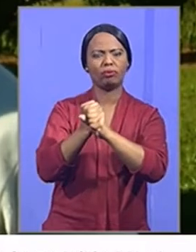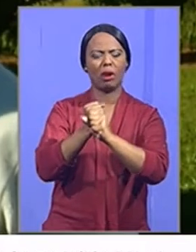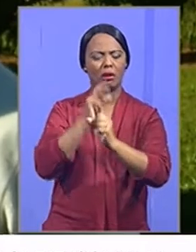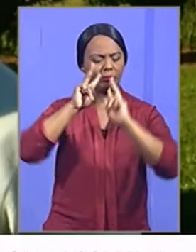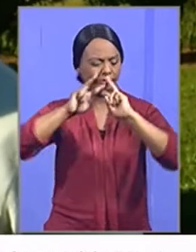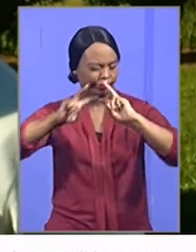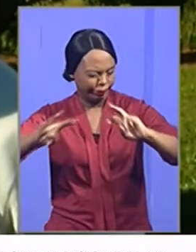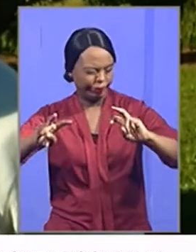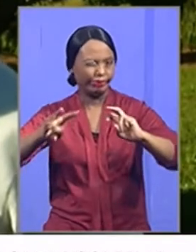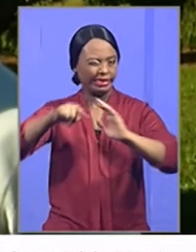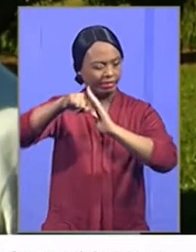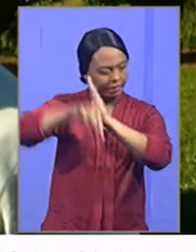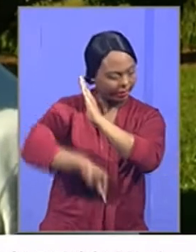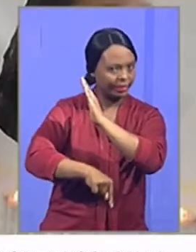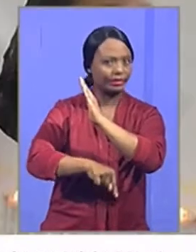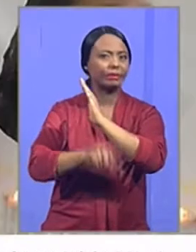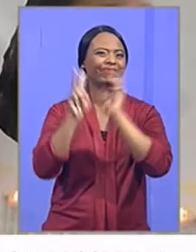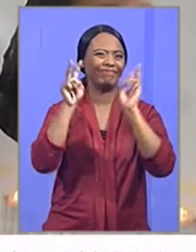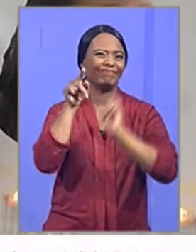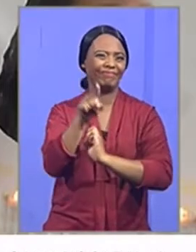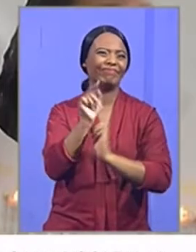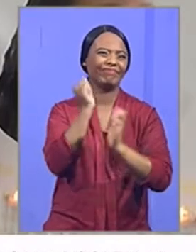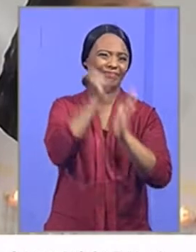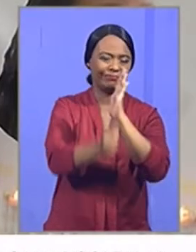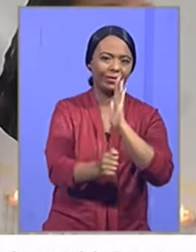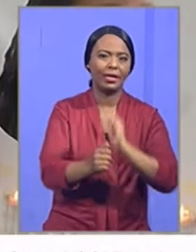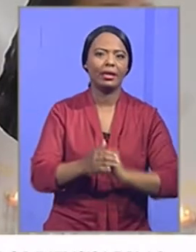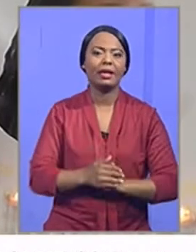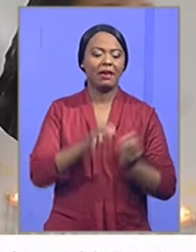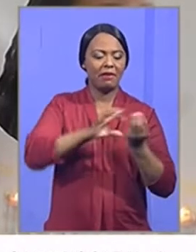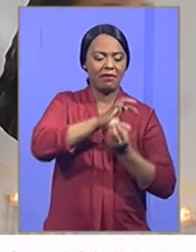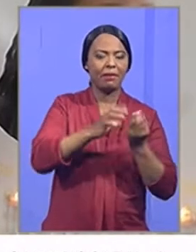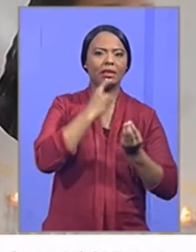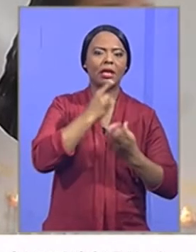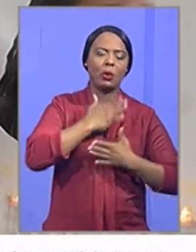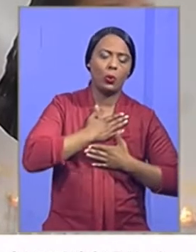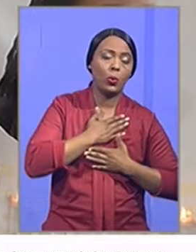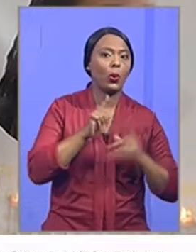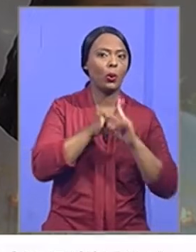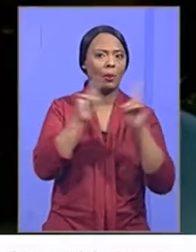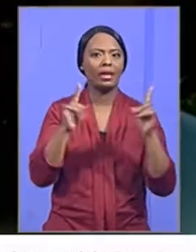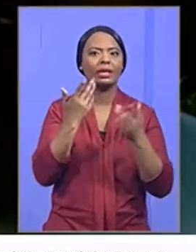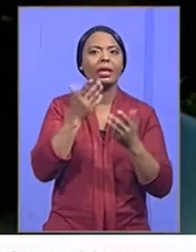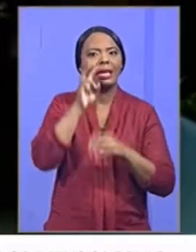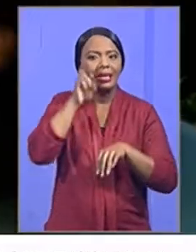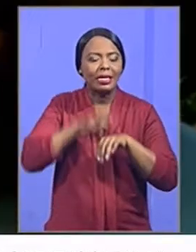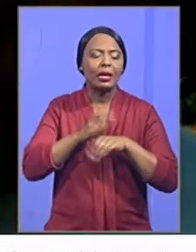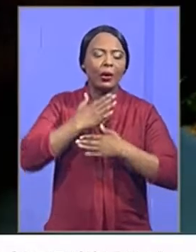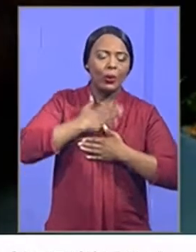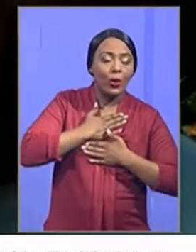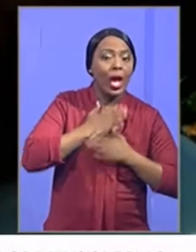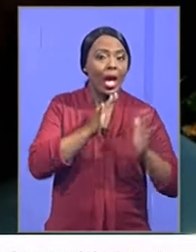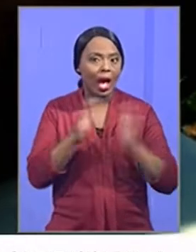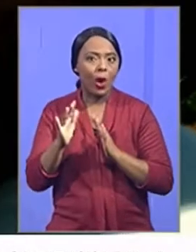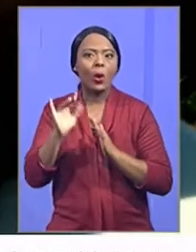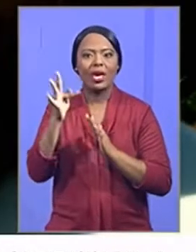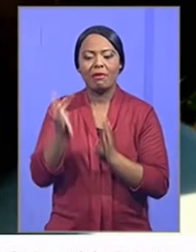ketelo yeo e fela ba re seo se ka wiša go dipelo tša bona ke ge toka e ka phethagantšwa. We can't